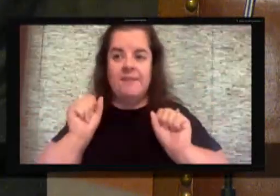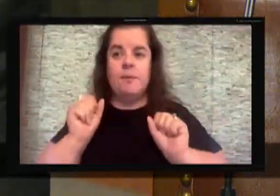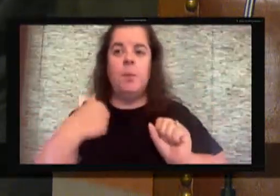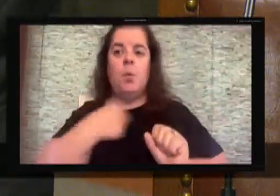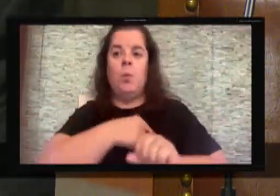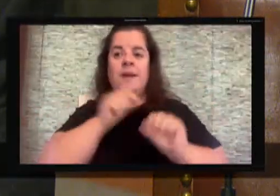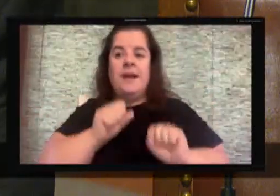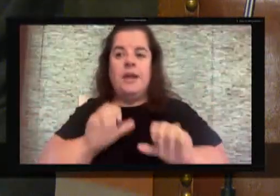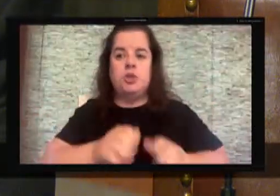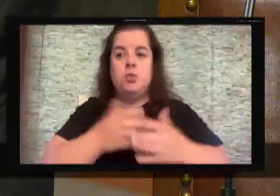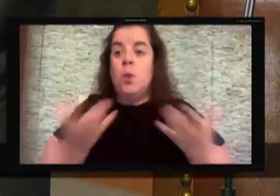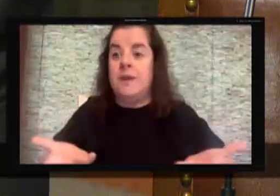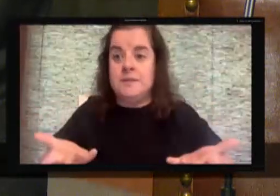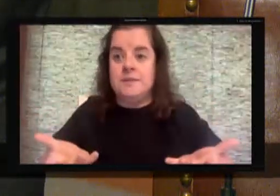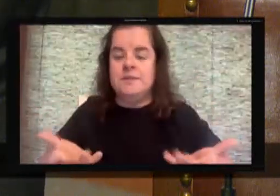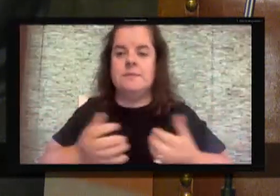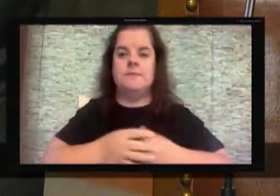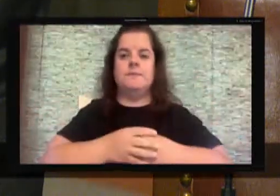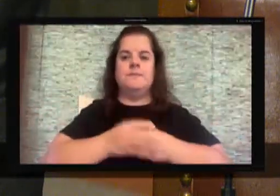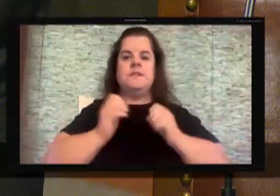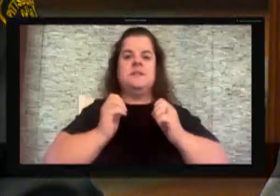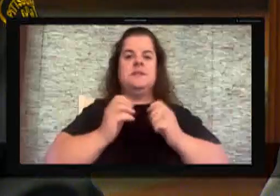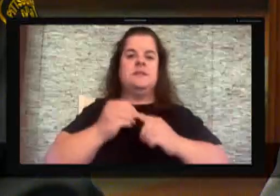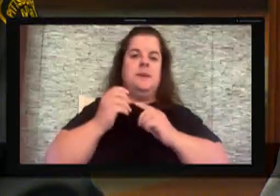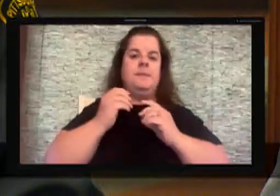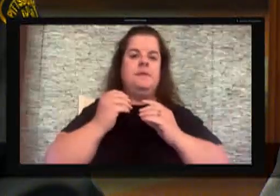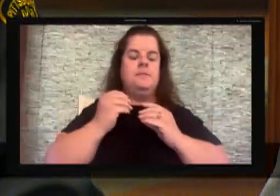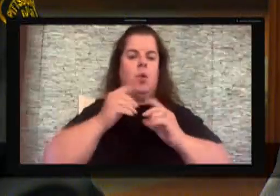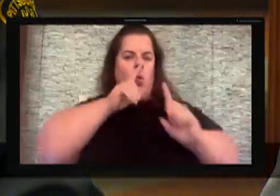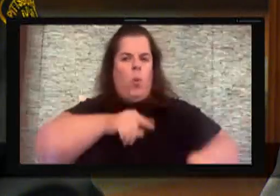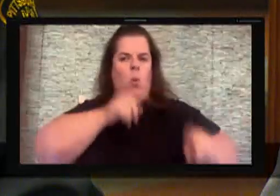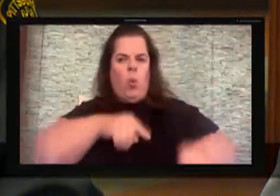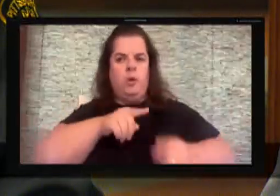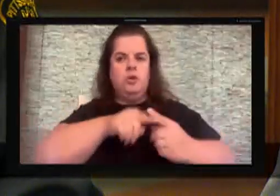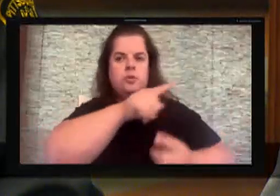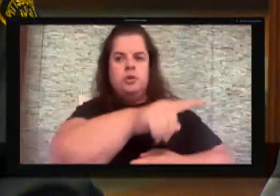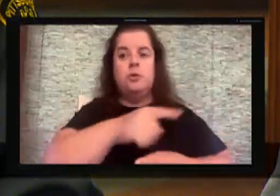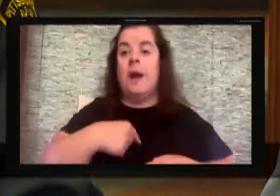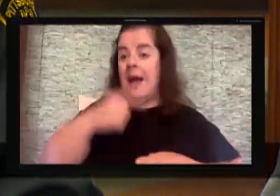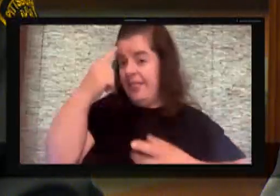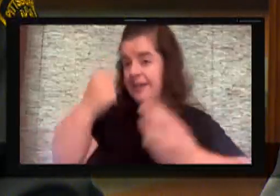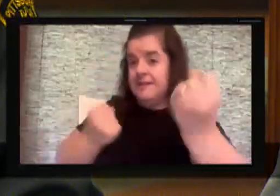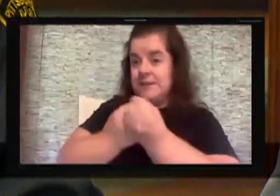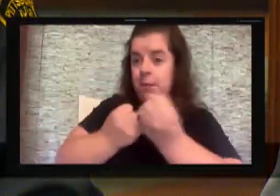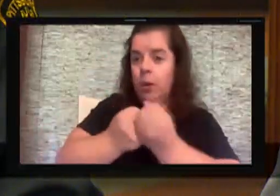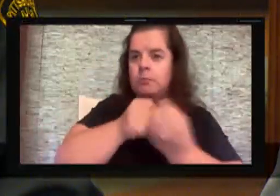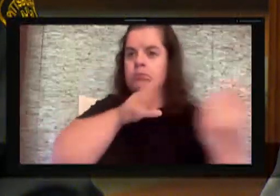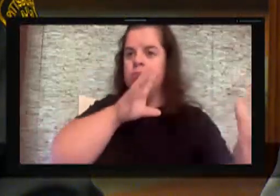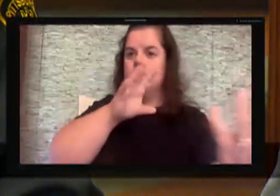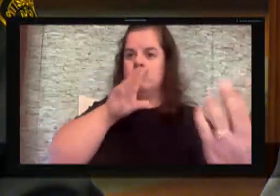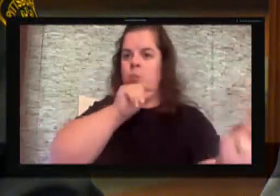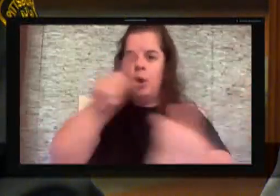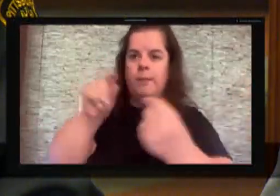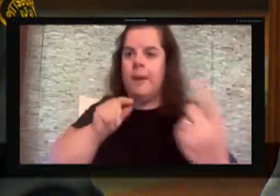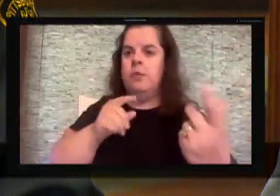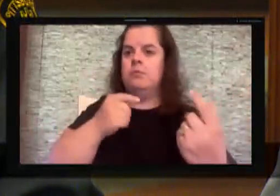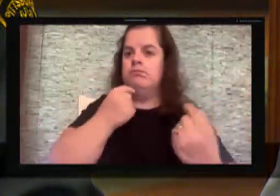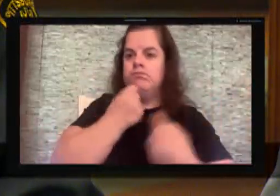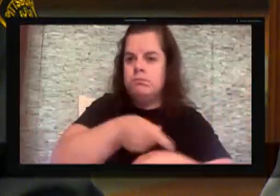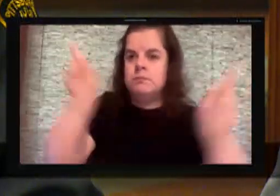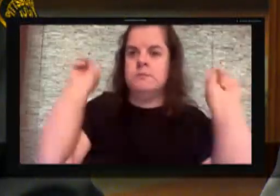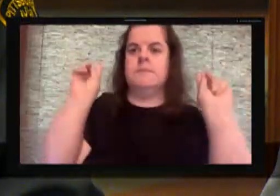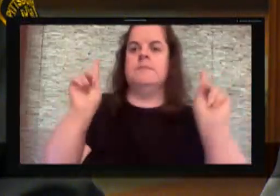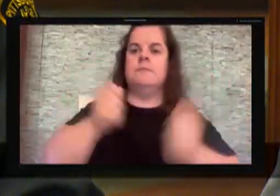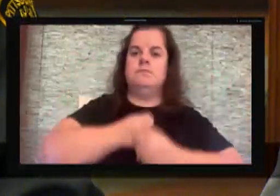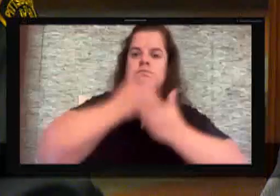effort besides, you know, give you marching orders? I think just the support, word of mouth, just about the opportunities that the profession has